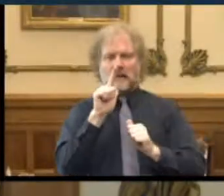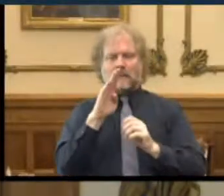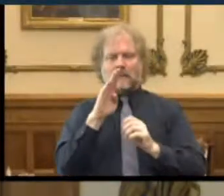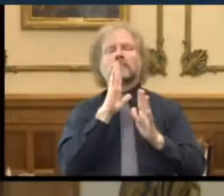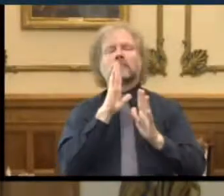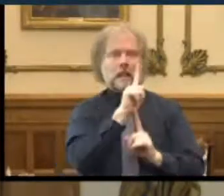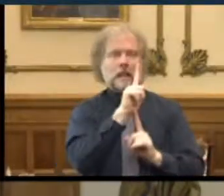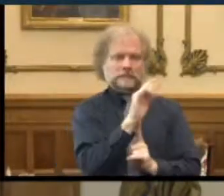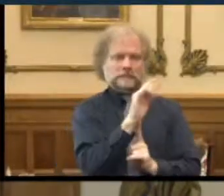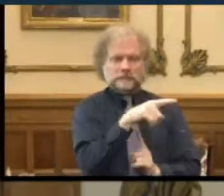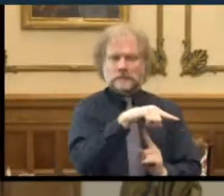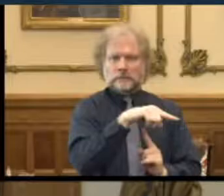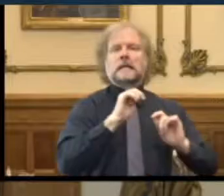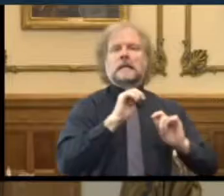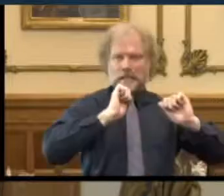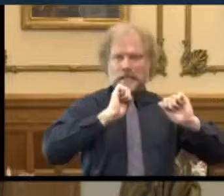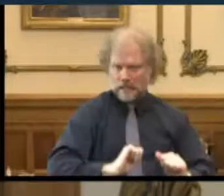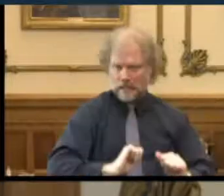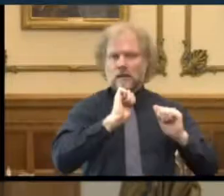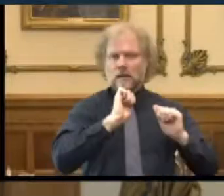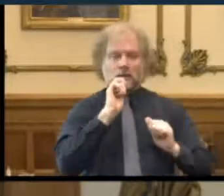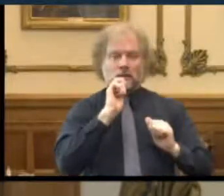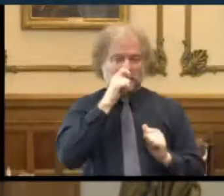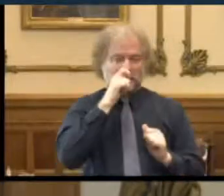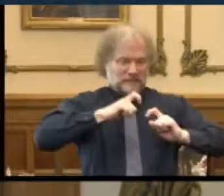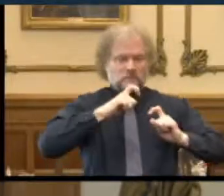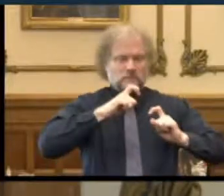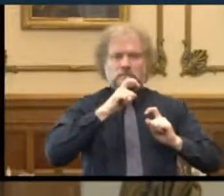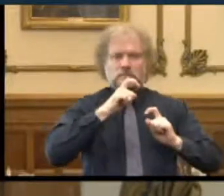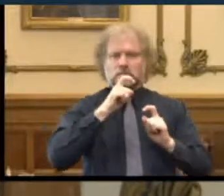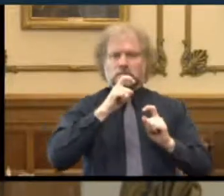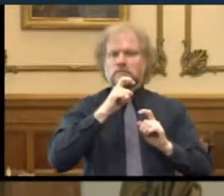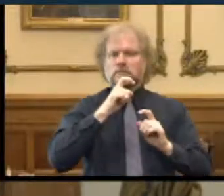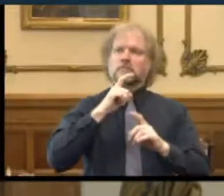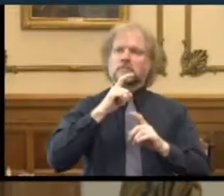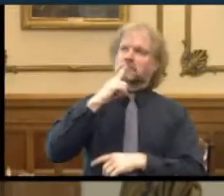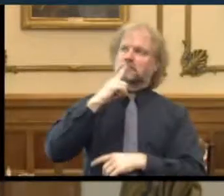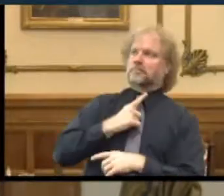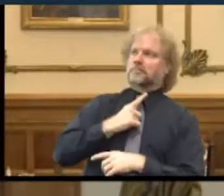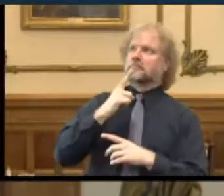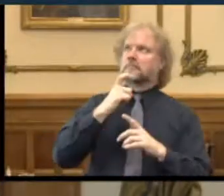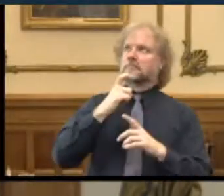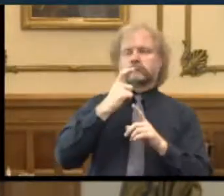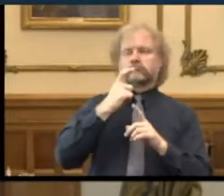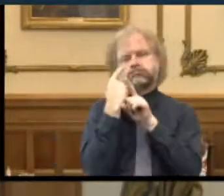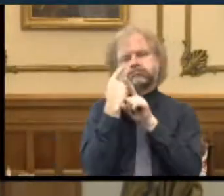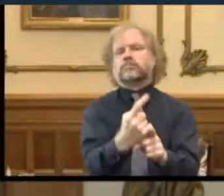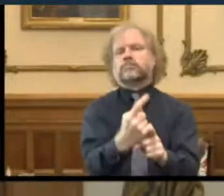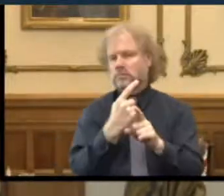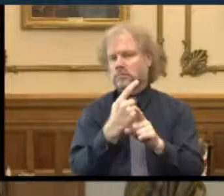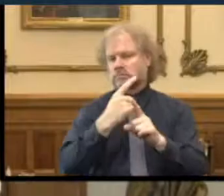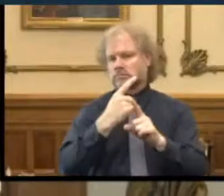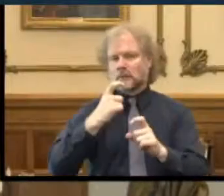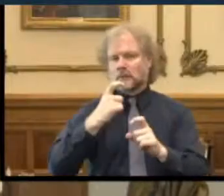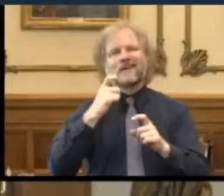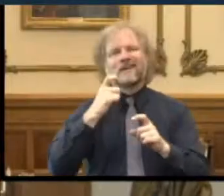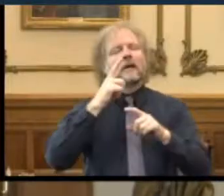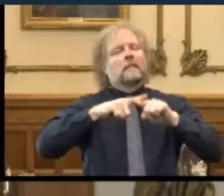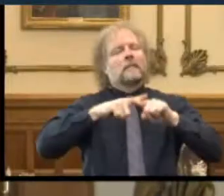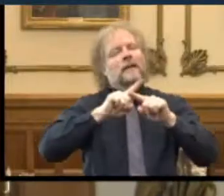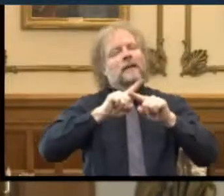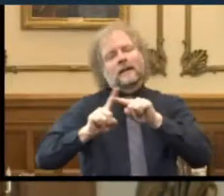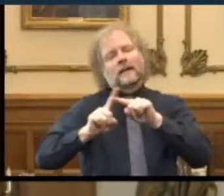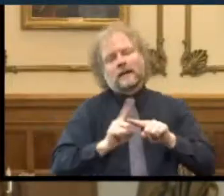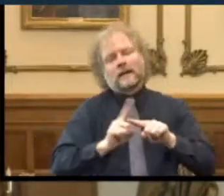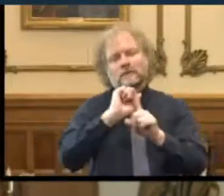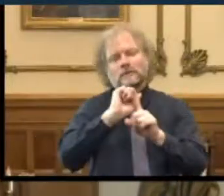long-term care facilities are able to test on the mandated, regular basis, again, depending on lots of different situations,